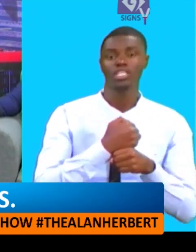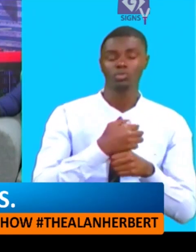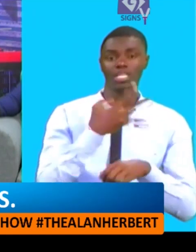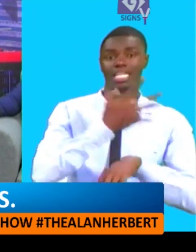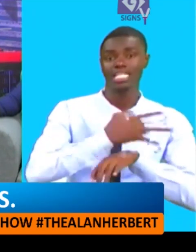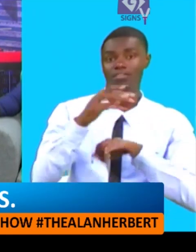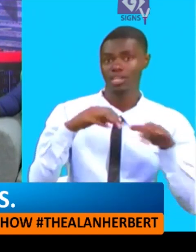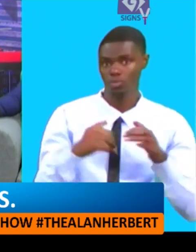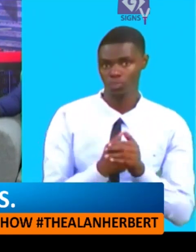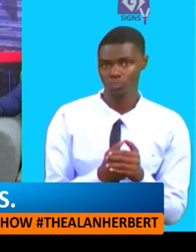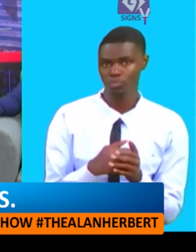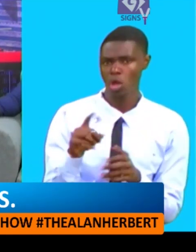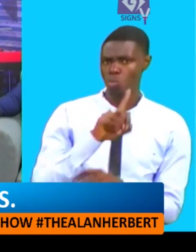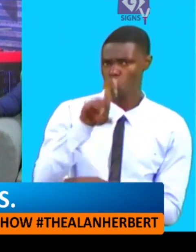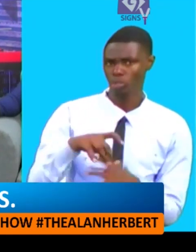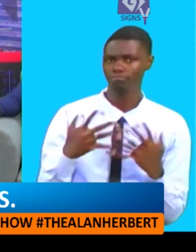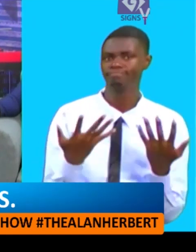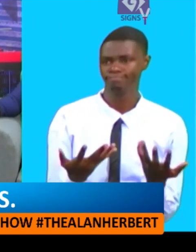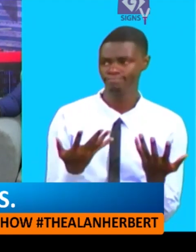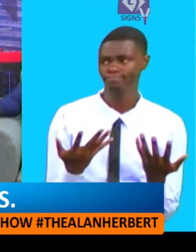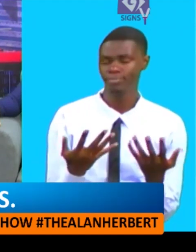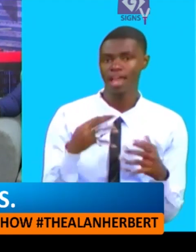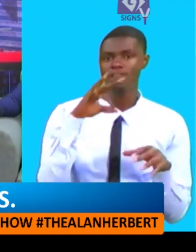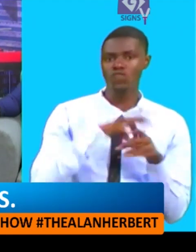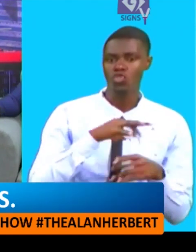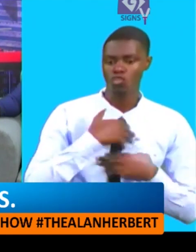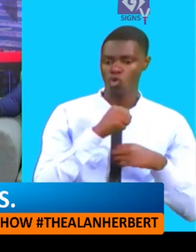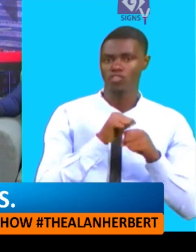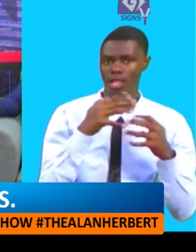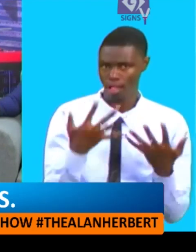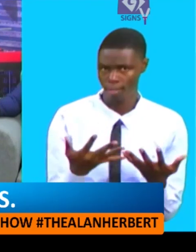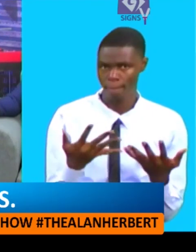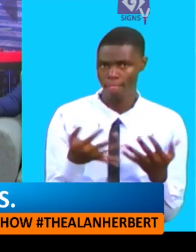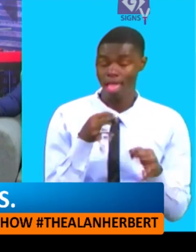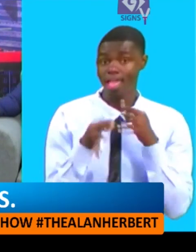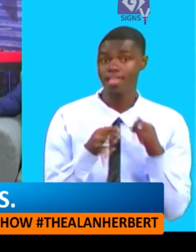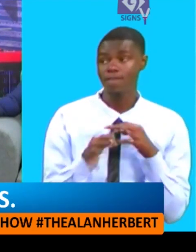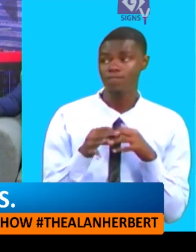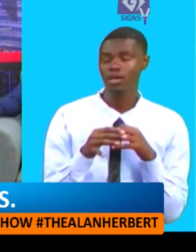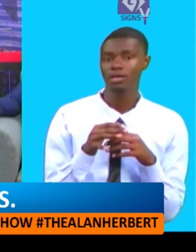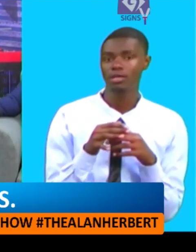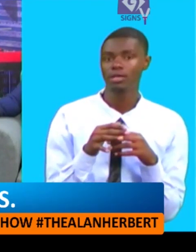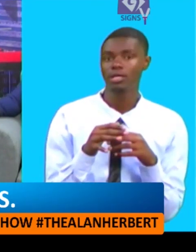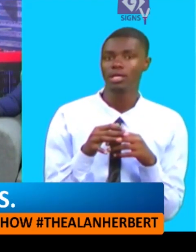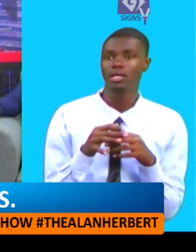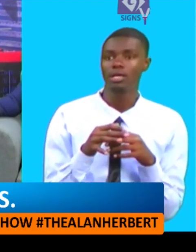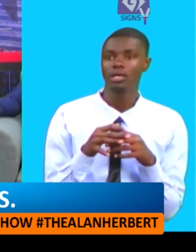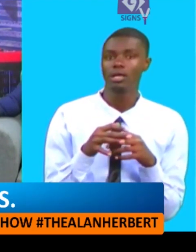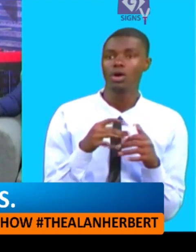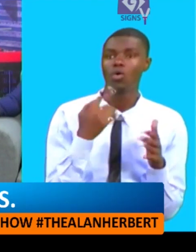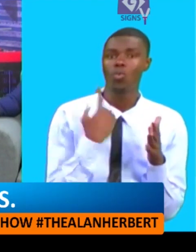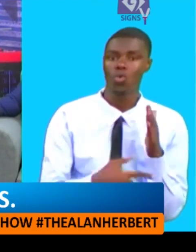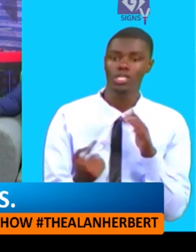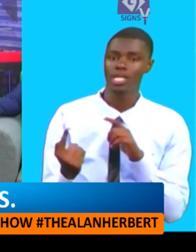doing. The question would be more of a vote of confidence. If you do not mind, what really